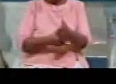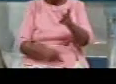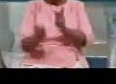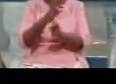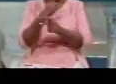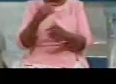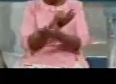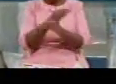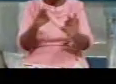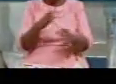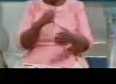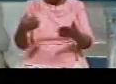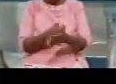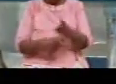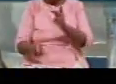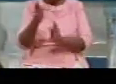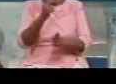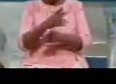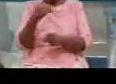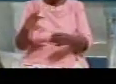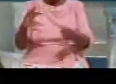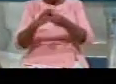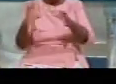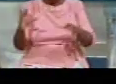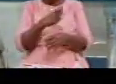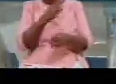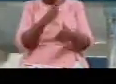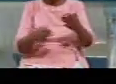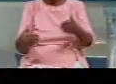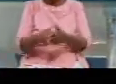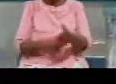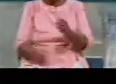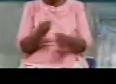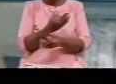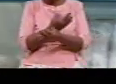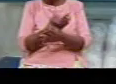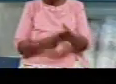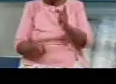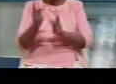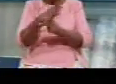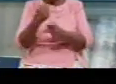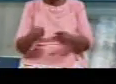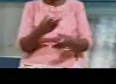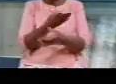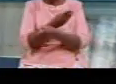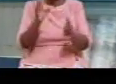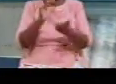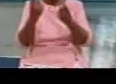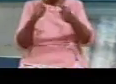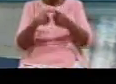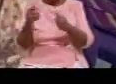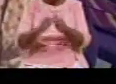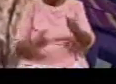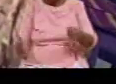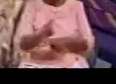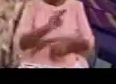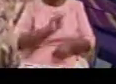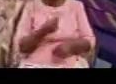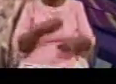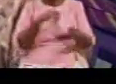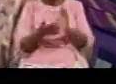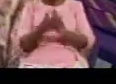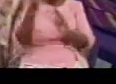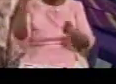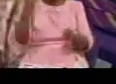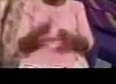a new kind of release, and a new kind of deliverance will come to every one of us in Jesus'